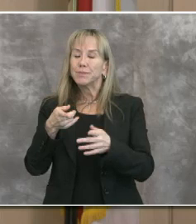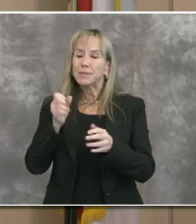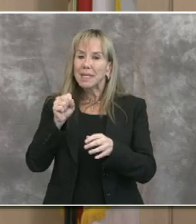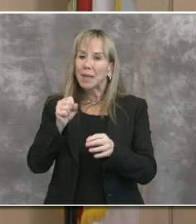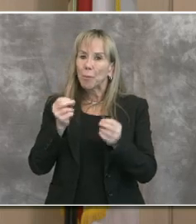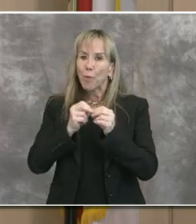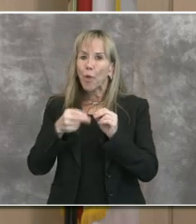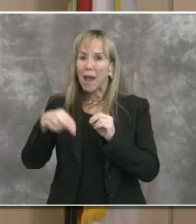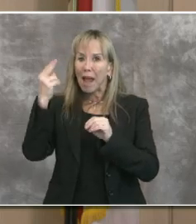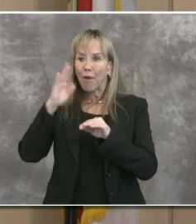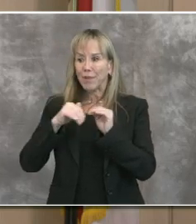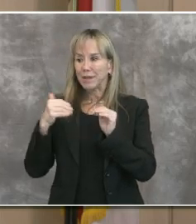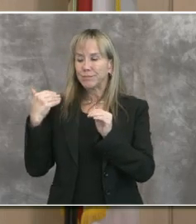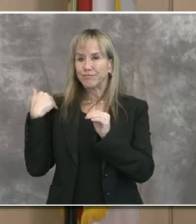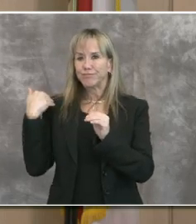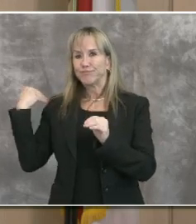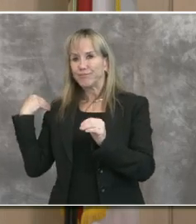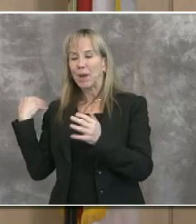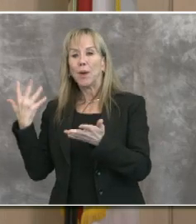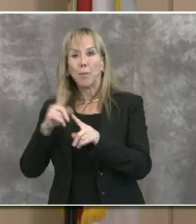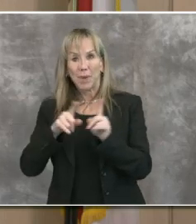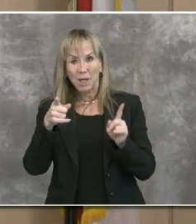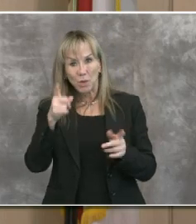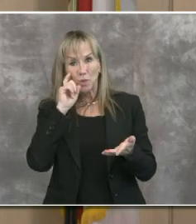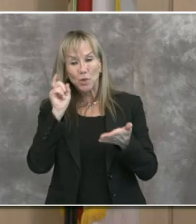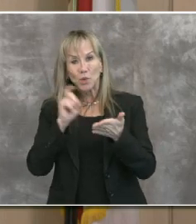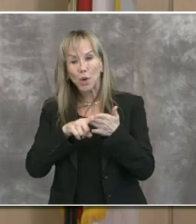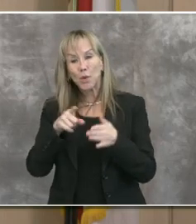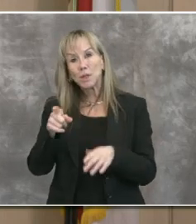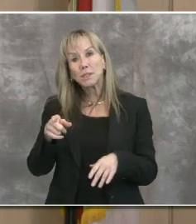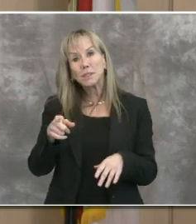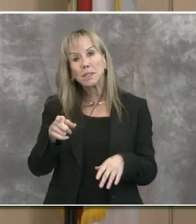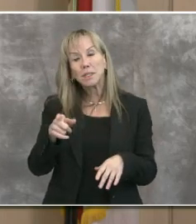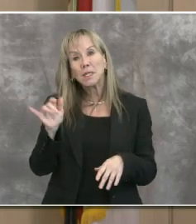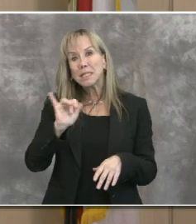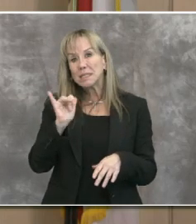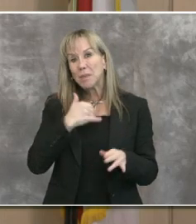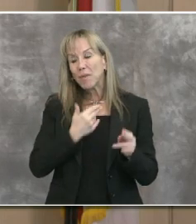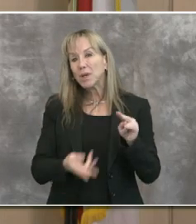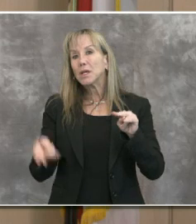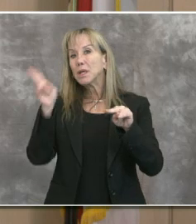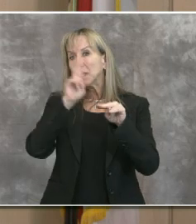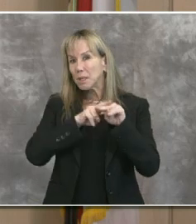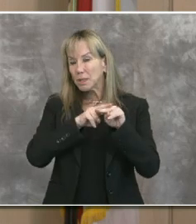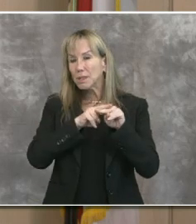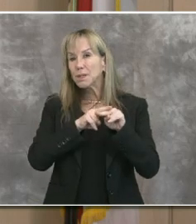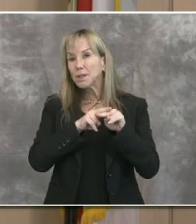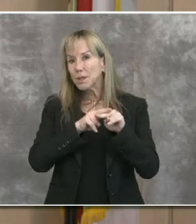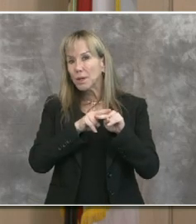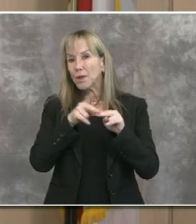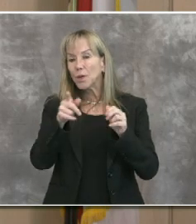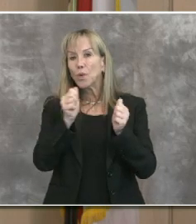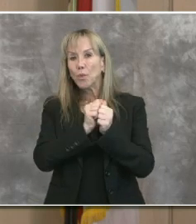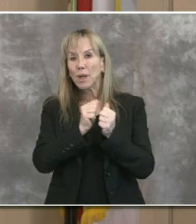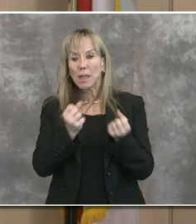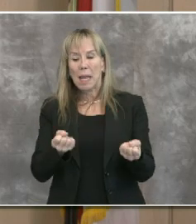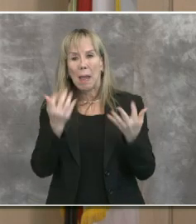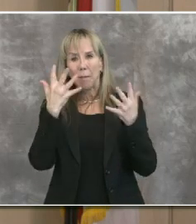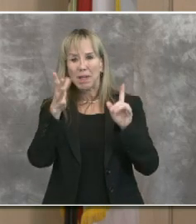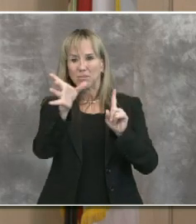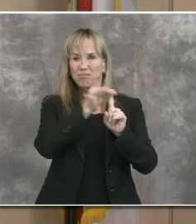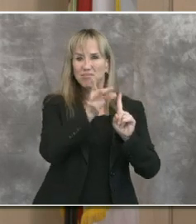of days. As you may notice, we've had a significant increased number in actual cases